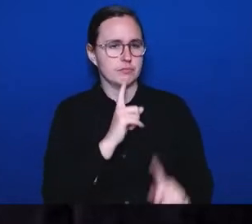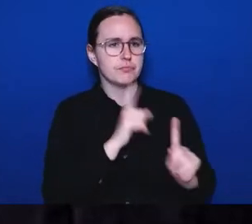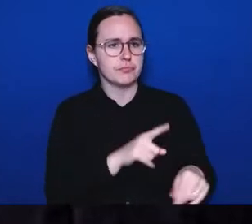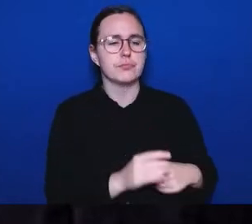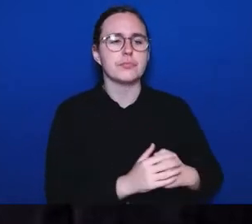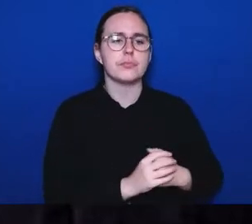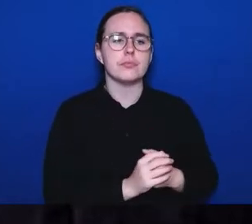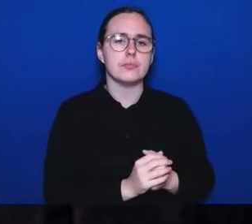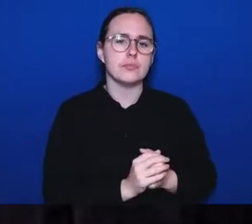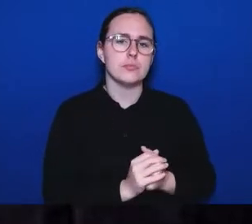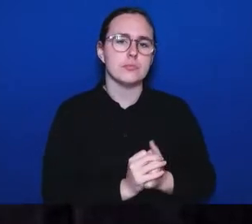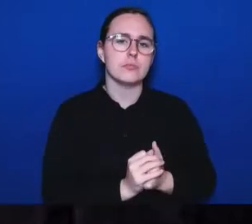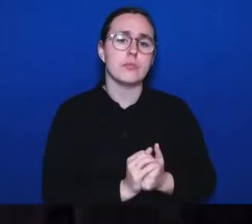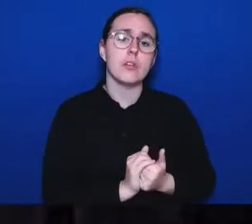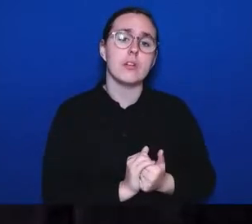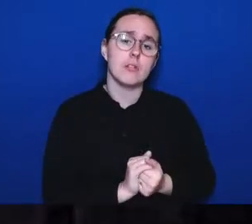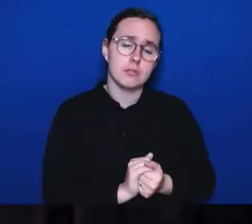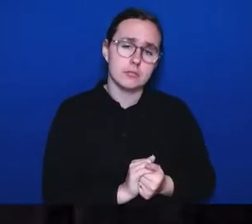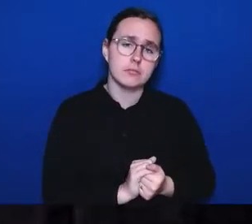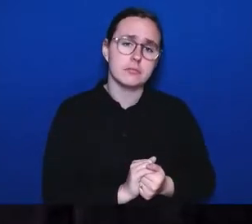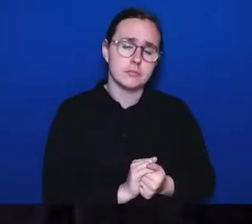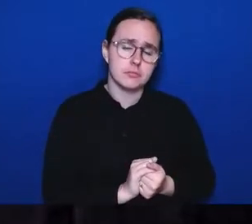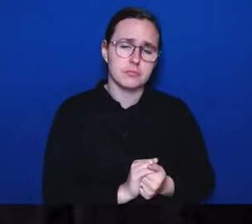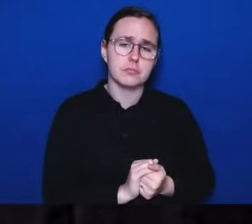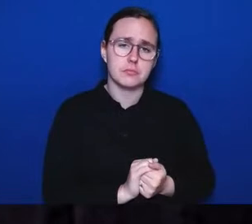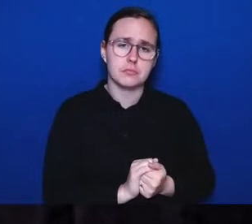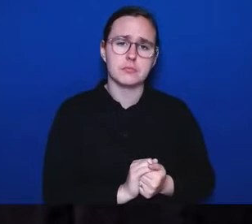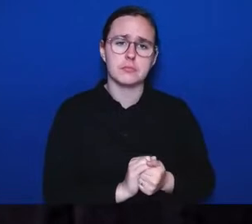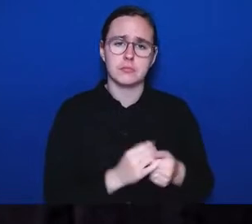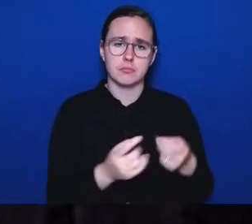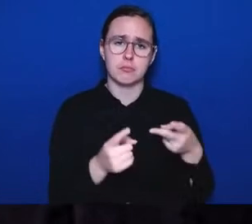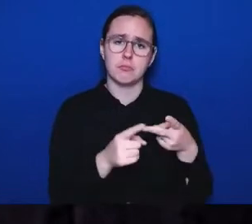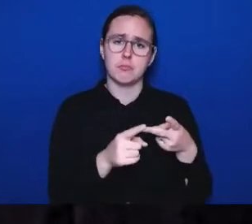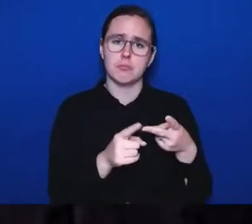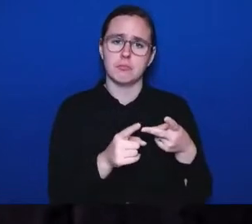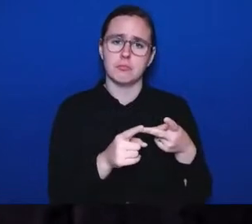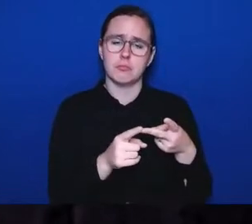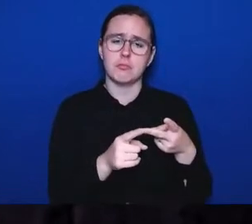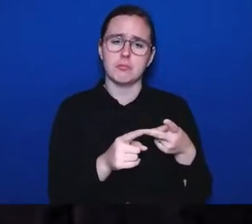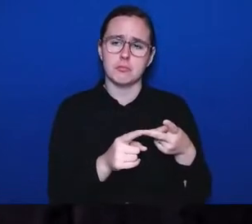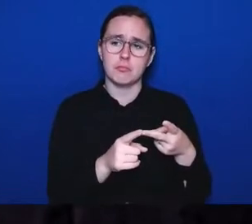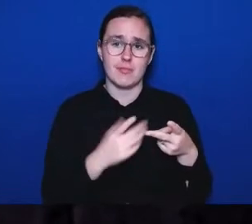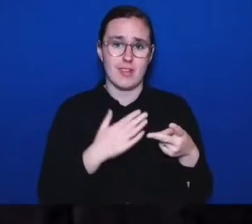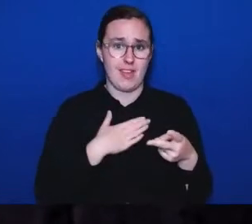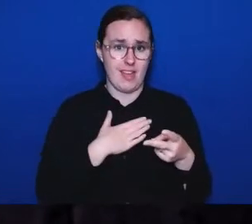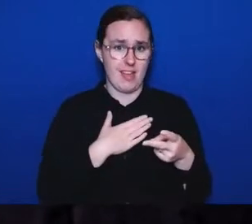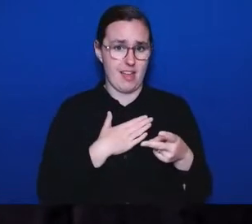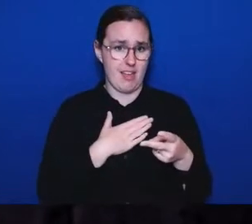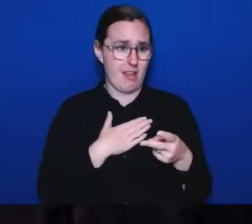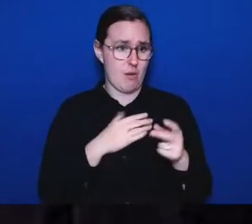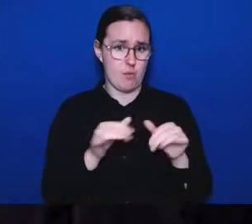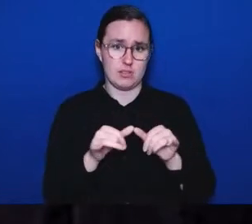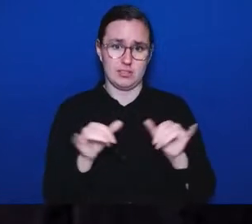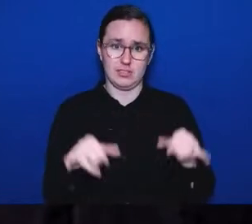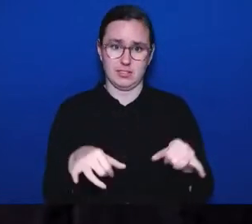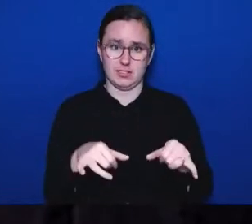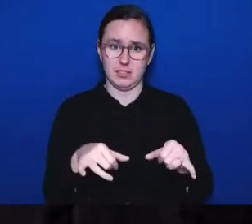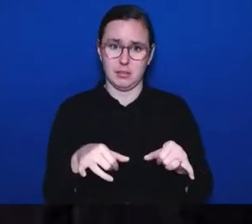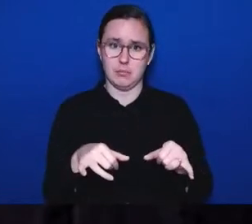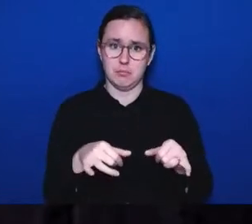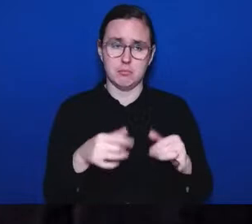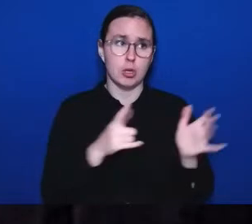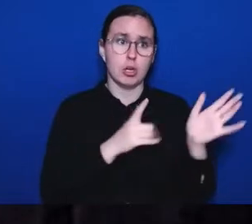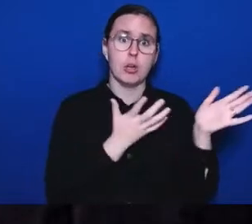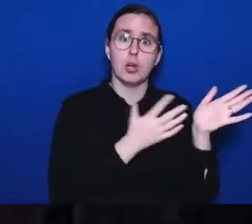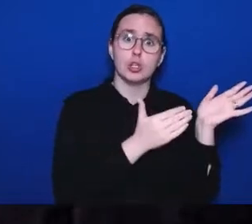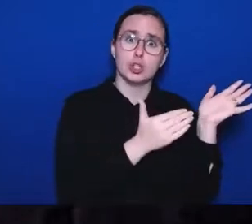that there is extraordinary support and collaboration in our system between doctors and nurse practitioners compared to